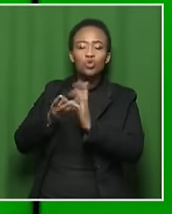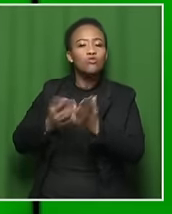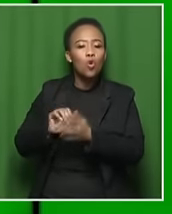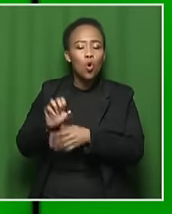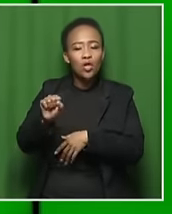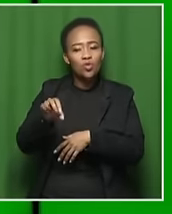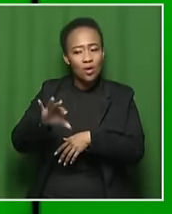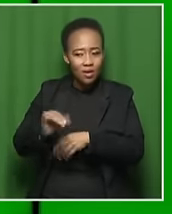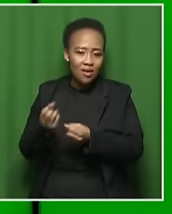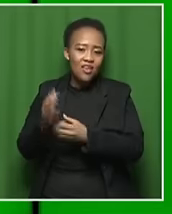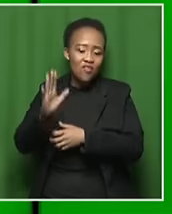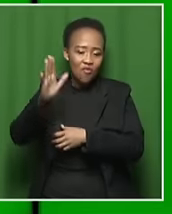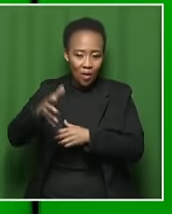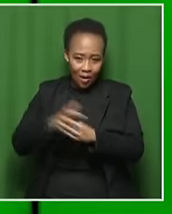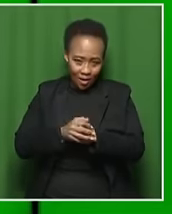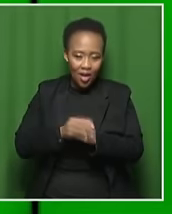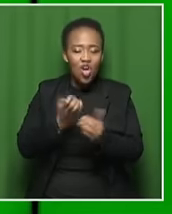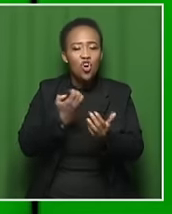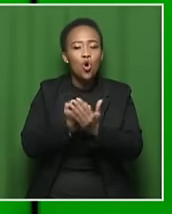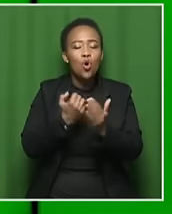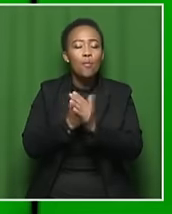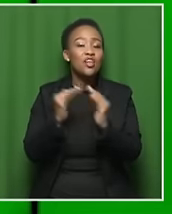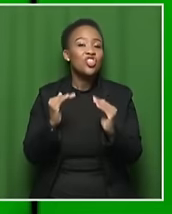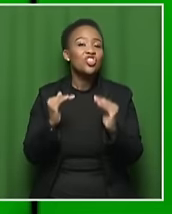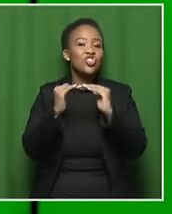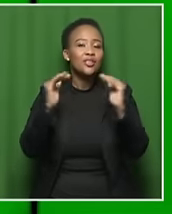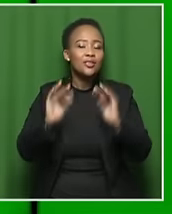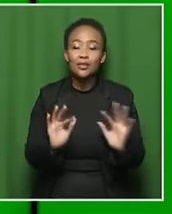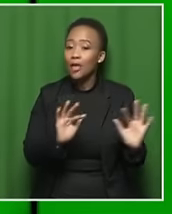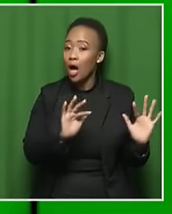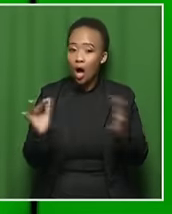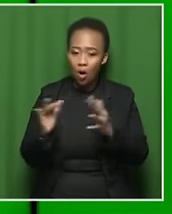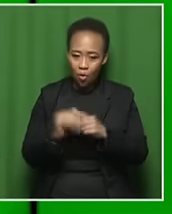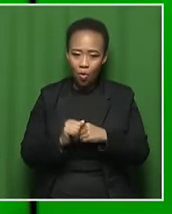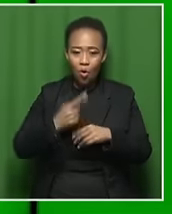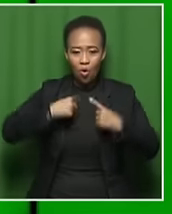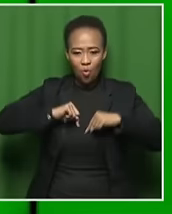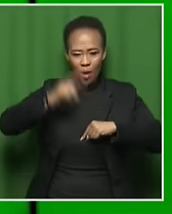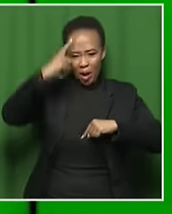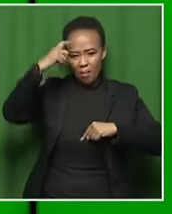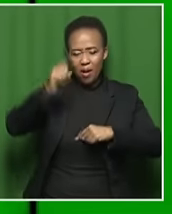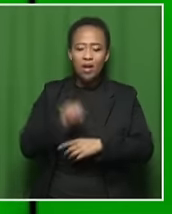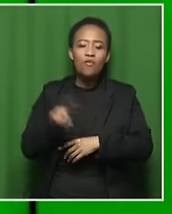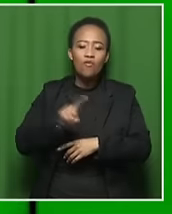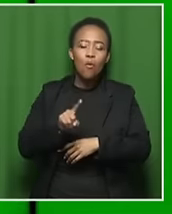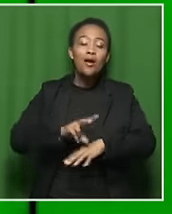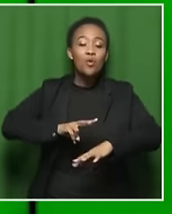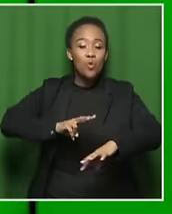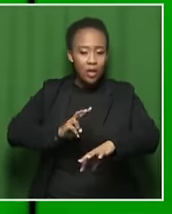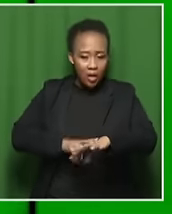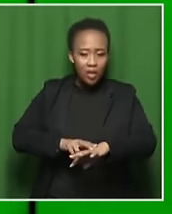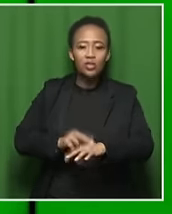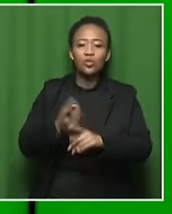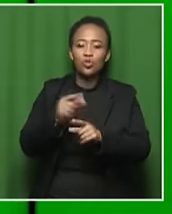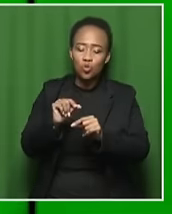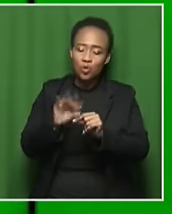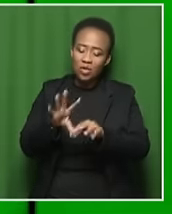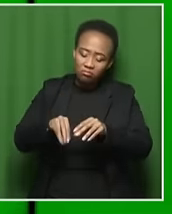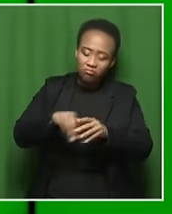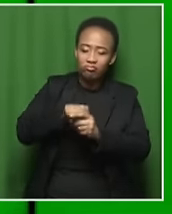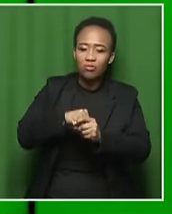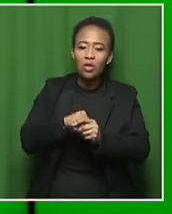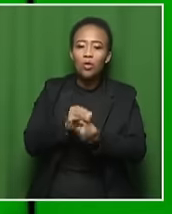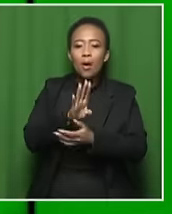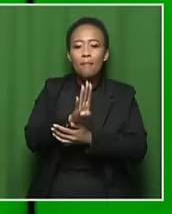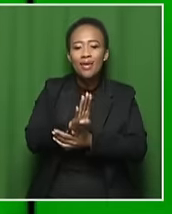economic justice in the form of the only real alternative we believe has been put forward to the failed policy of BEE. We